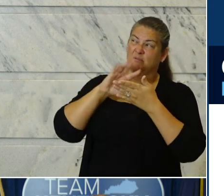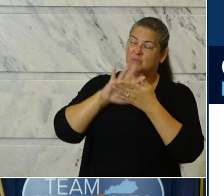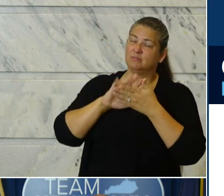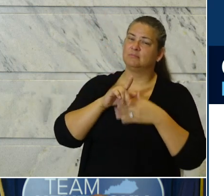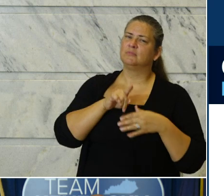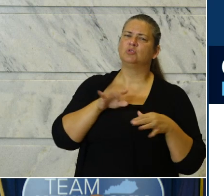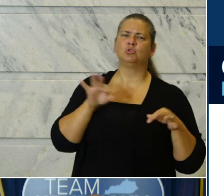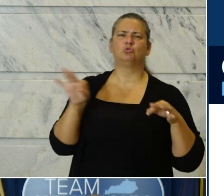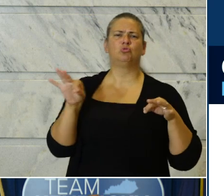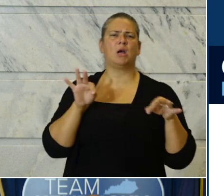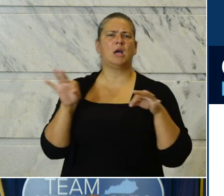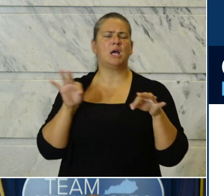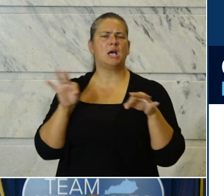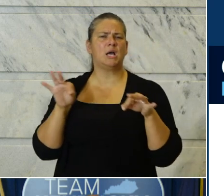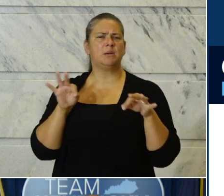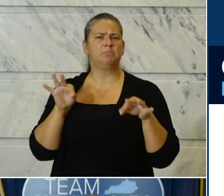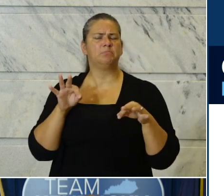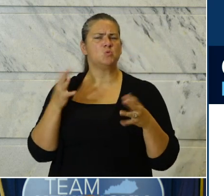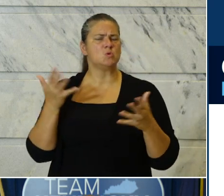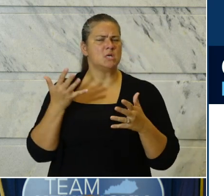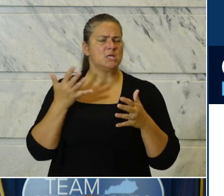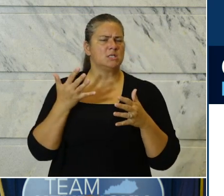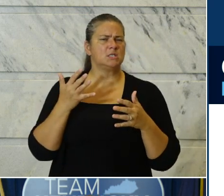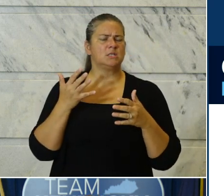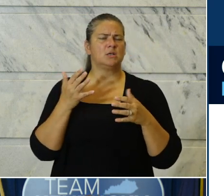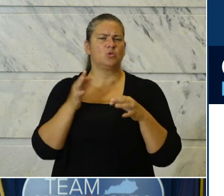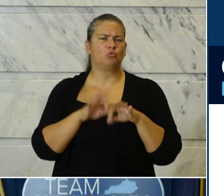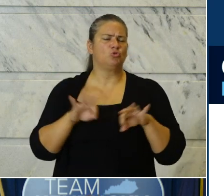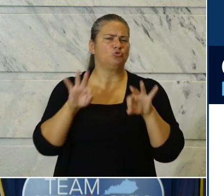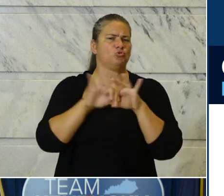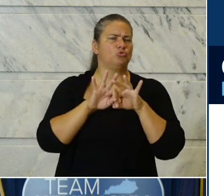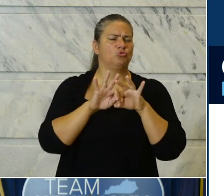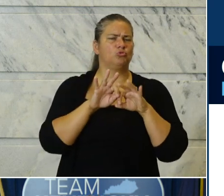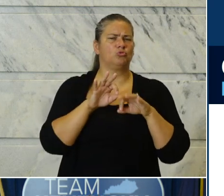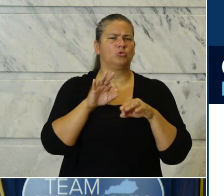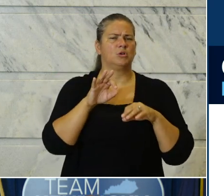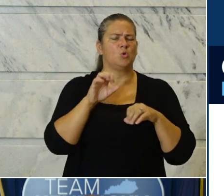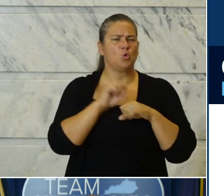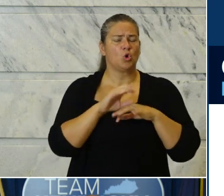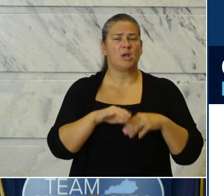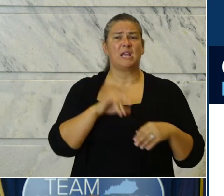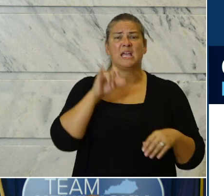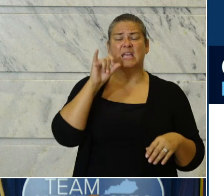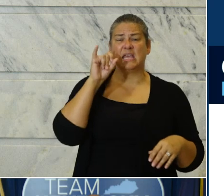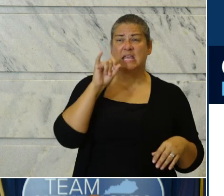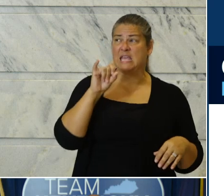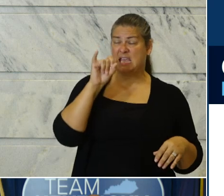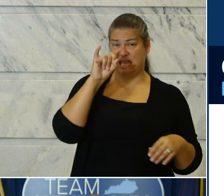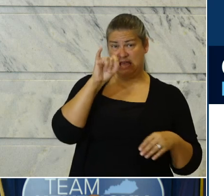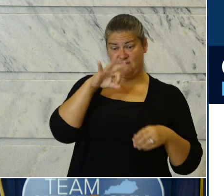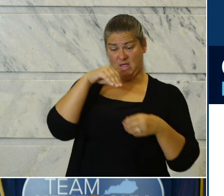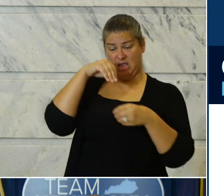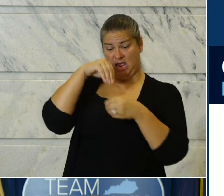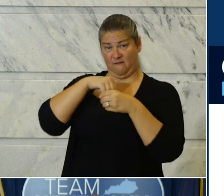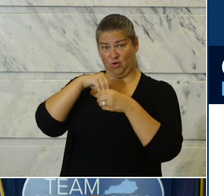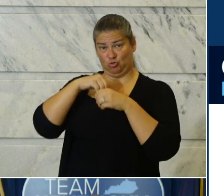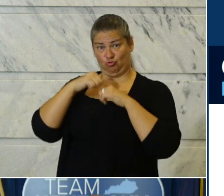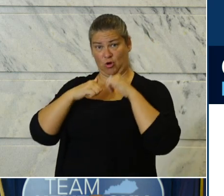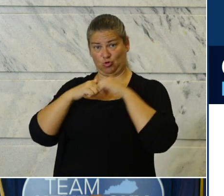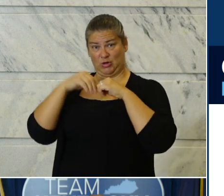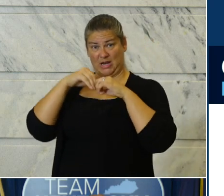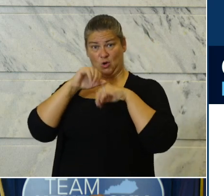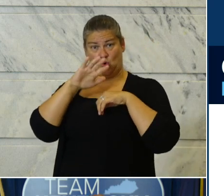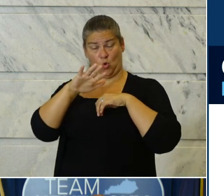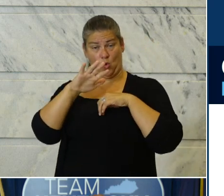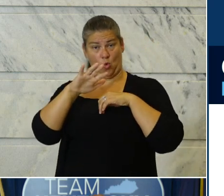critical infrastructure workers along the lines of, if you have collapse of major infrastructure in society, and